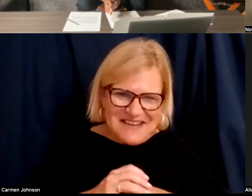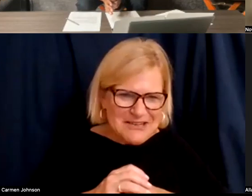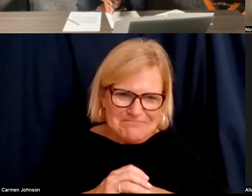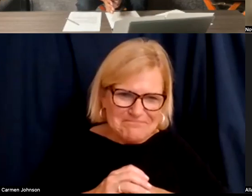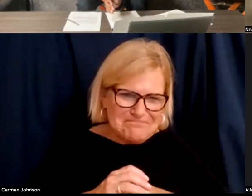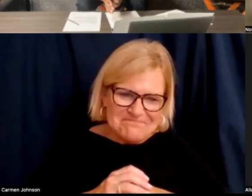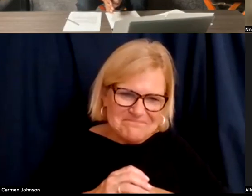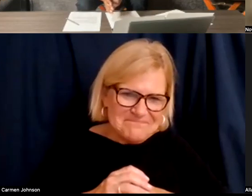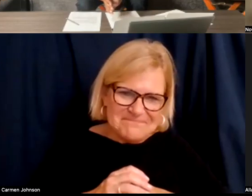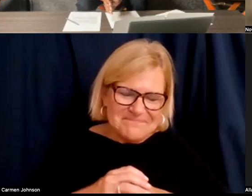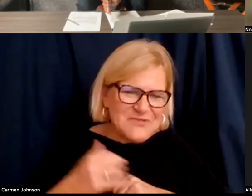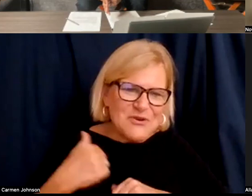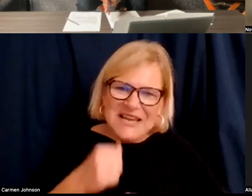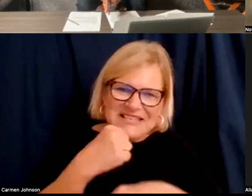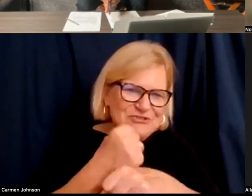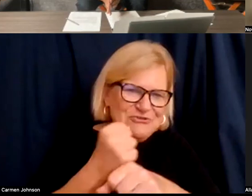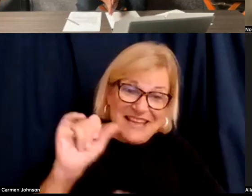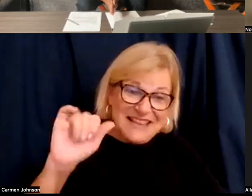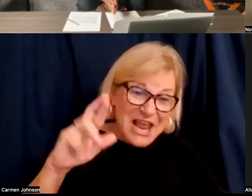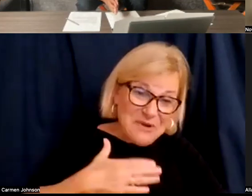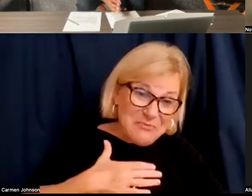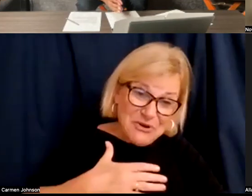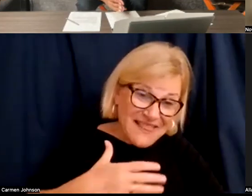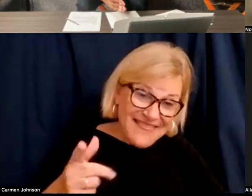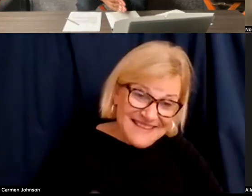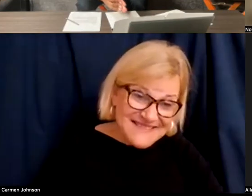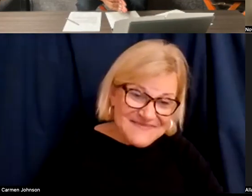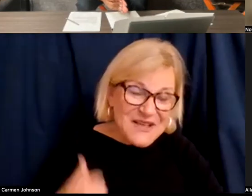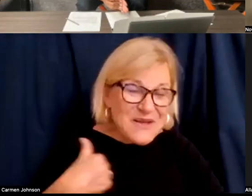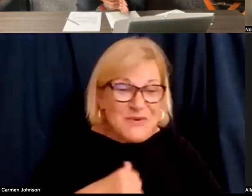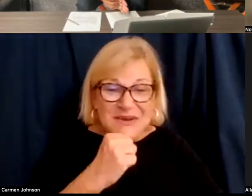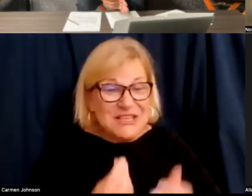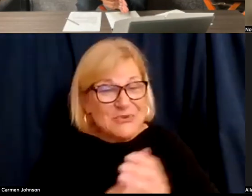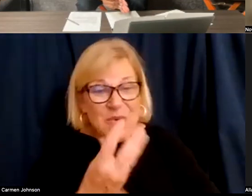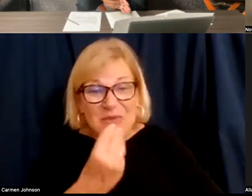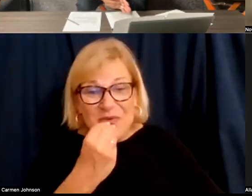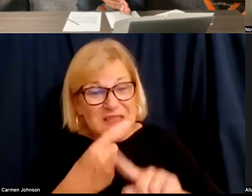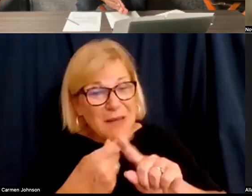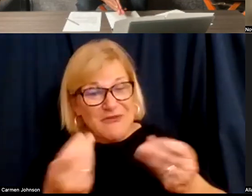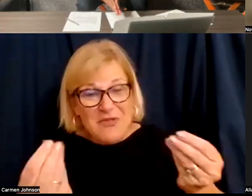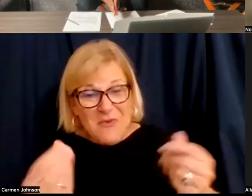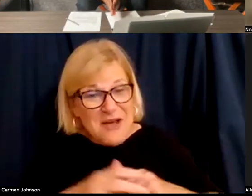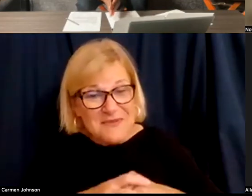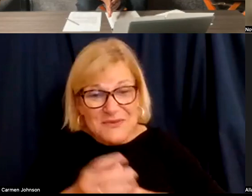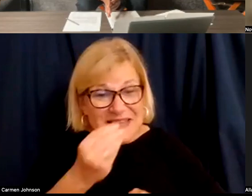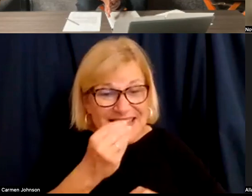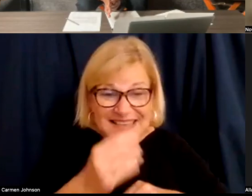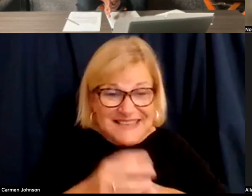and we didn't create the air that we breathe. We didn't grow the food that comes out the ground that we eat.